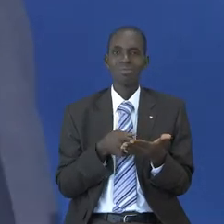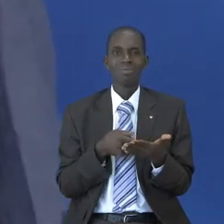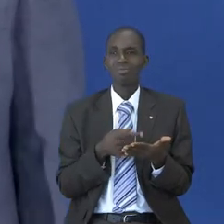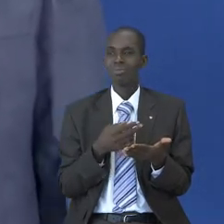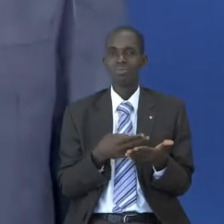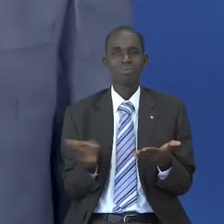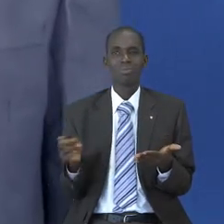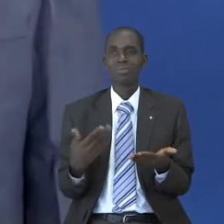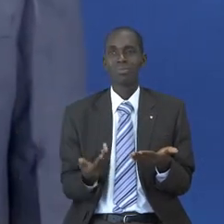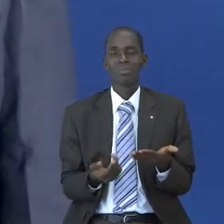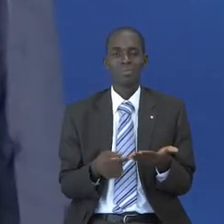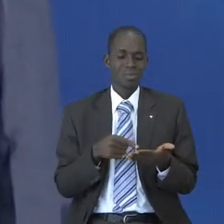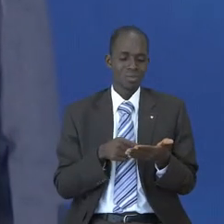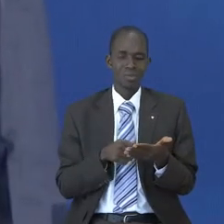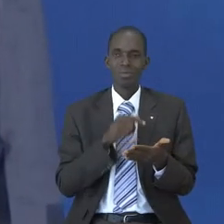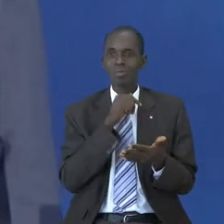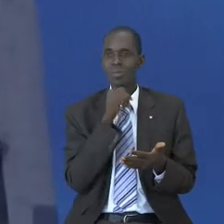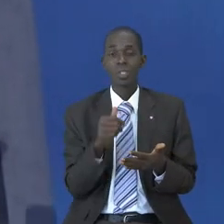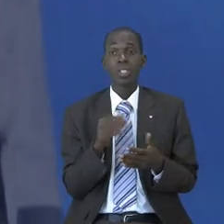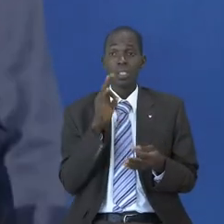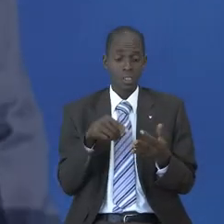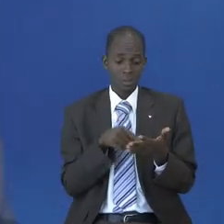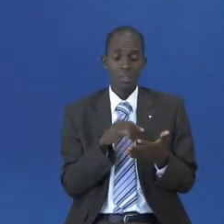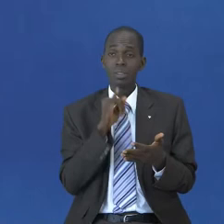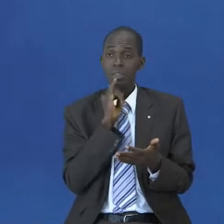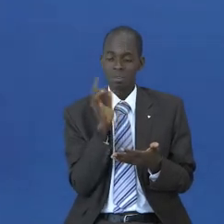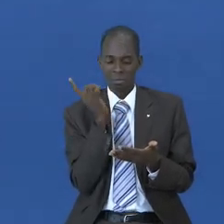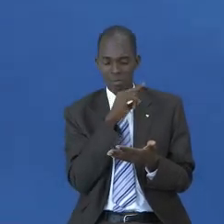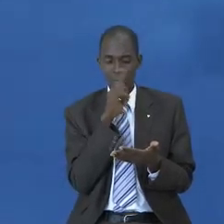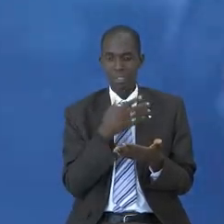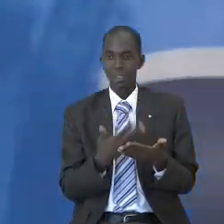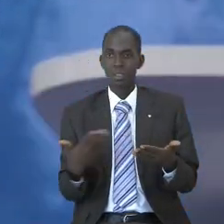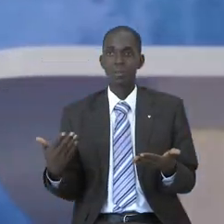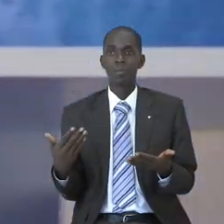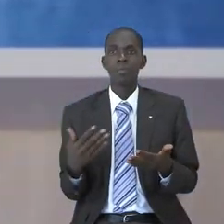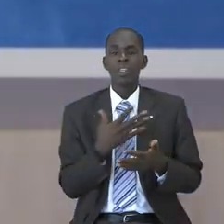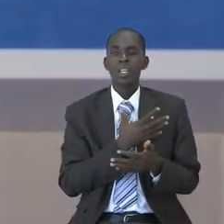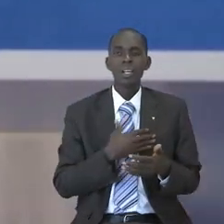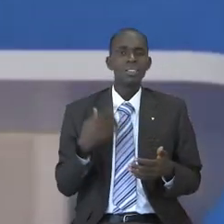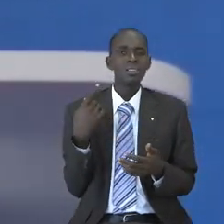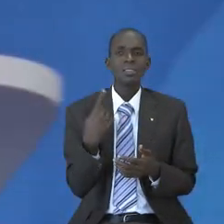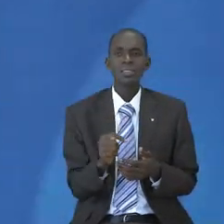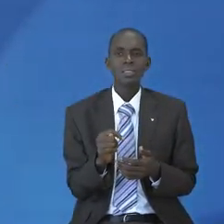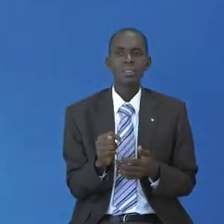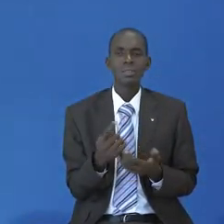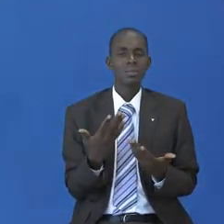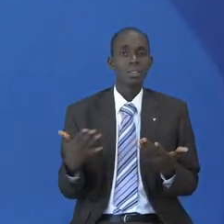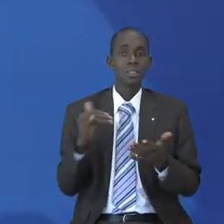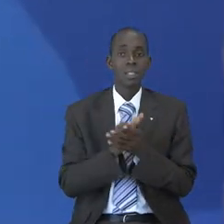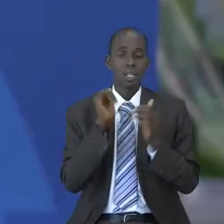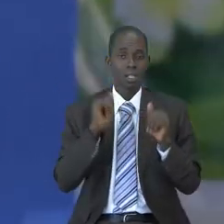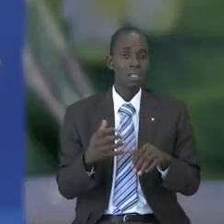it's spare part, it's not genuine, it's fake. And the righteousness that can take us to heaven,